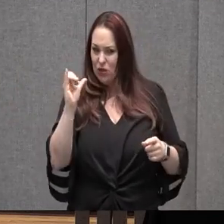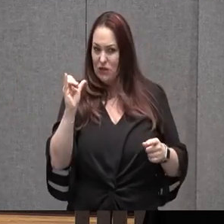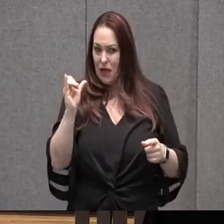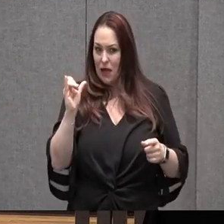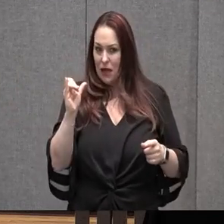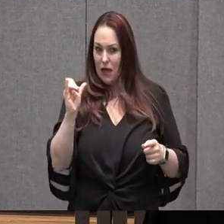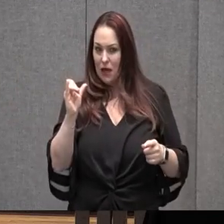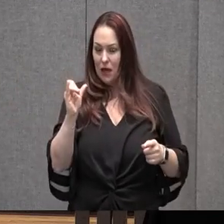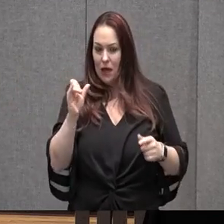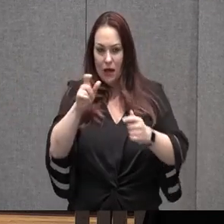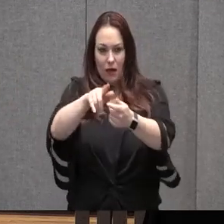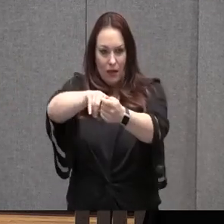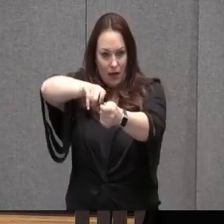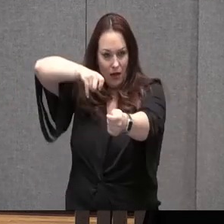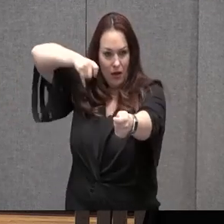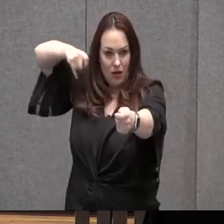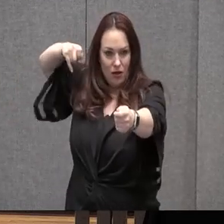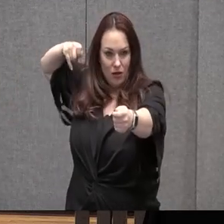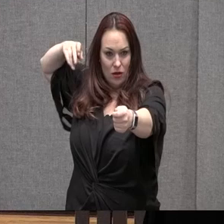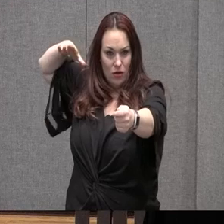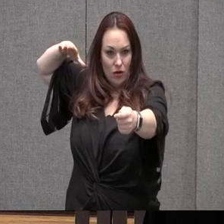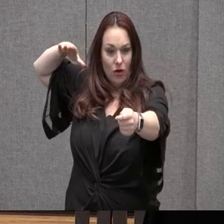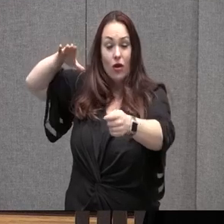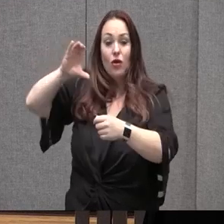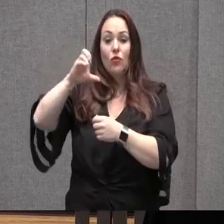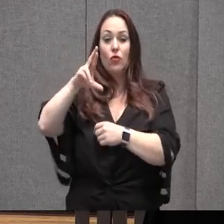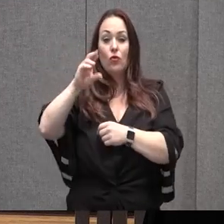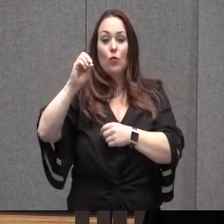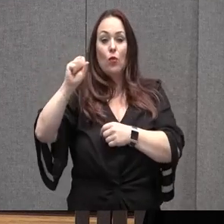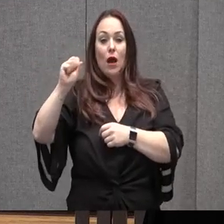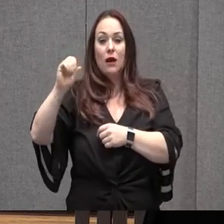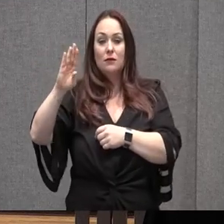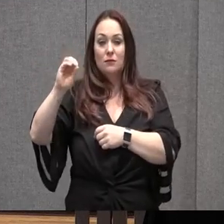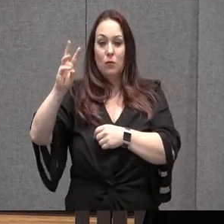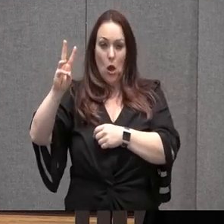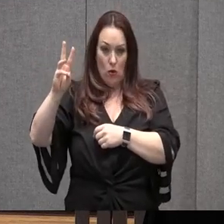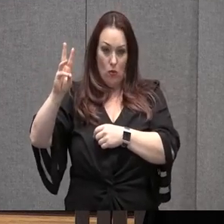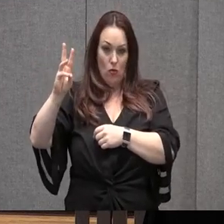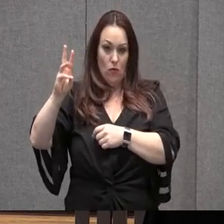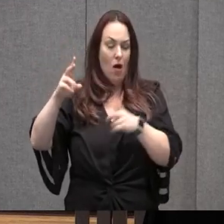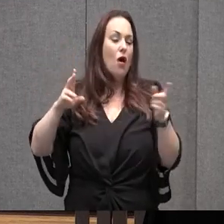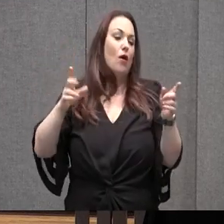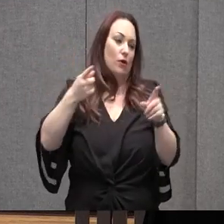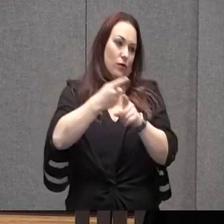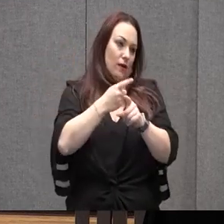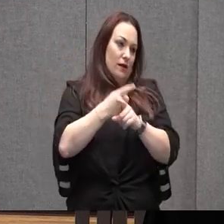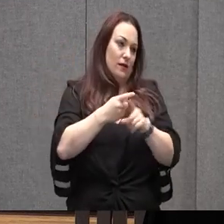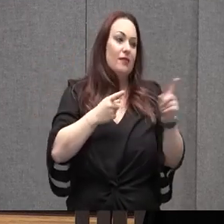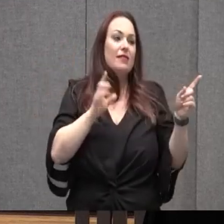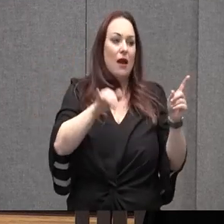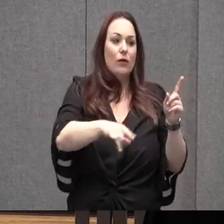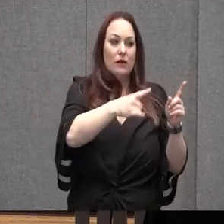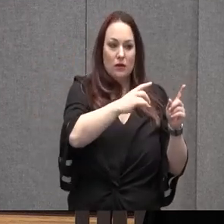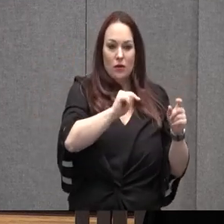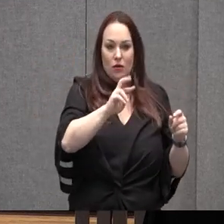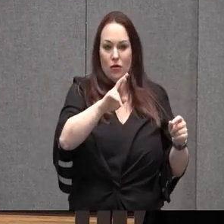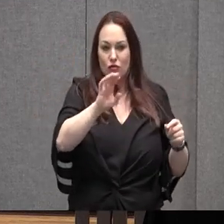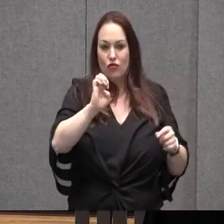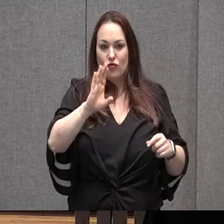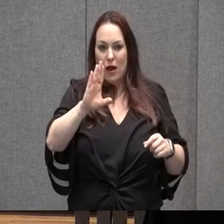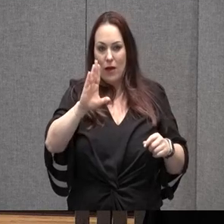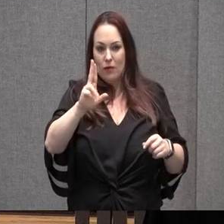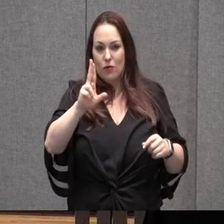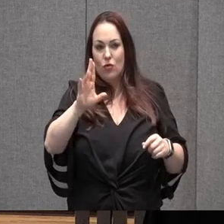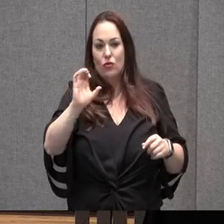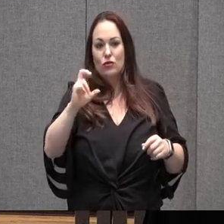like a crossbow. Yeah, okay. Oh. It is a crossbow. You're right. So this was the trebuchet. Right? Yeah, that one didn't have wheels, but